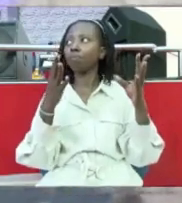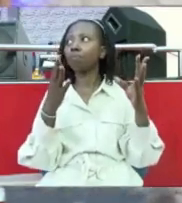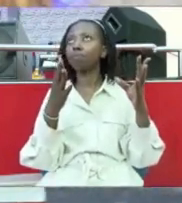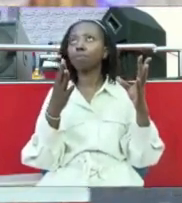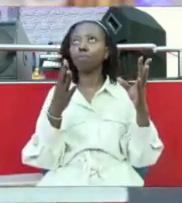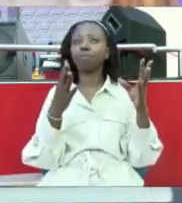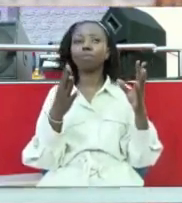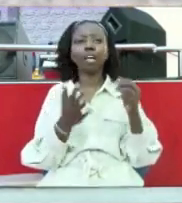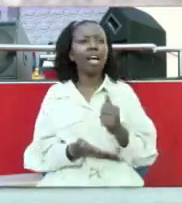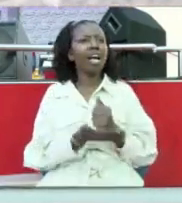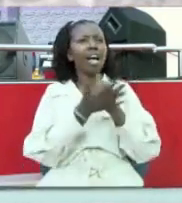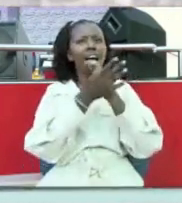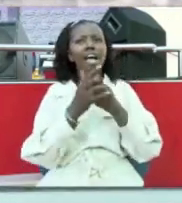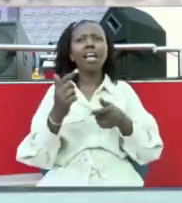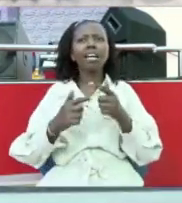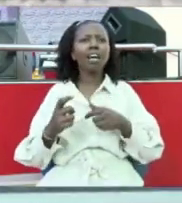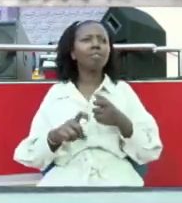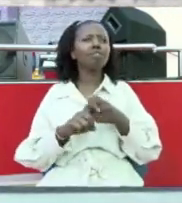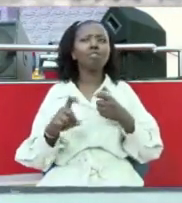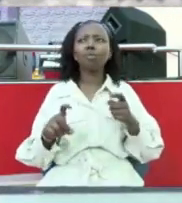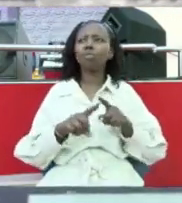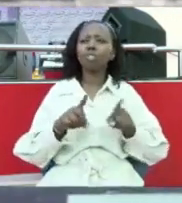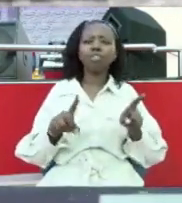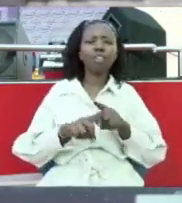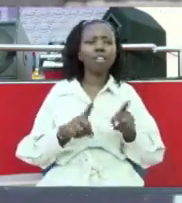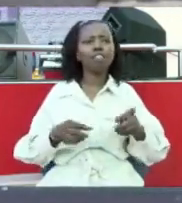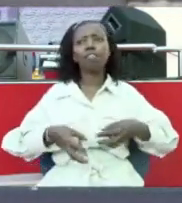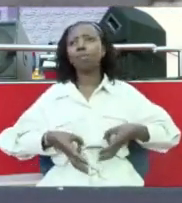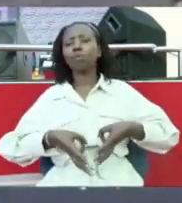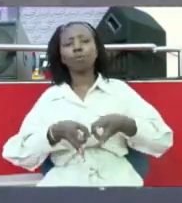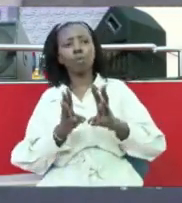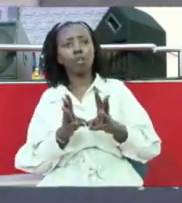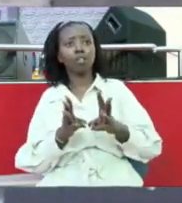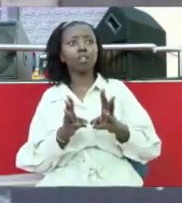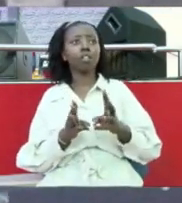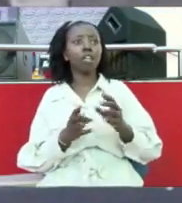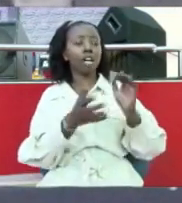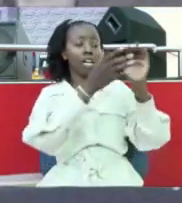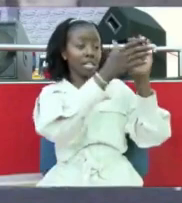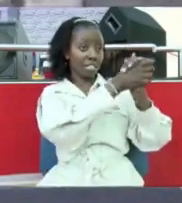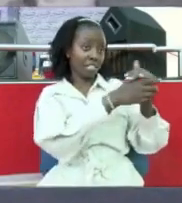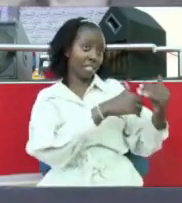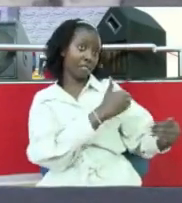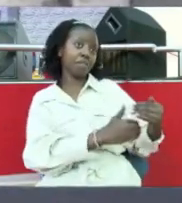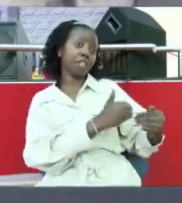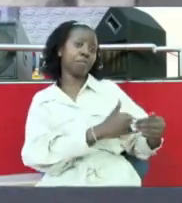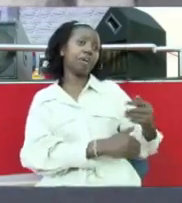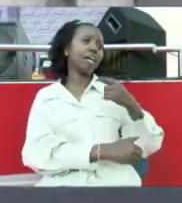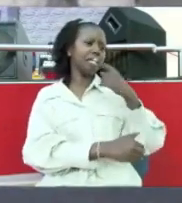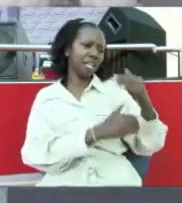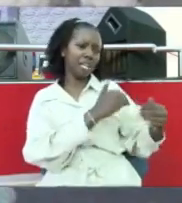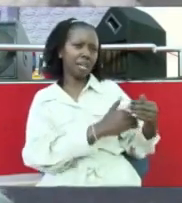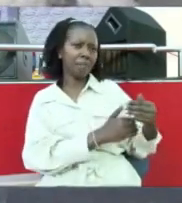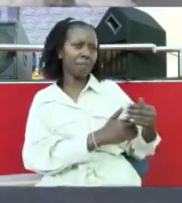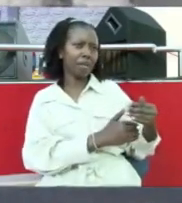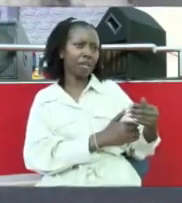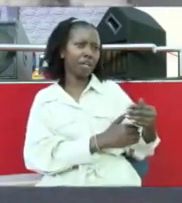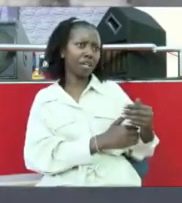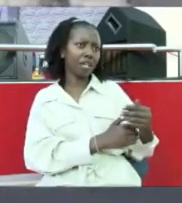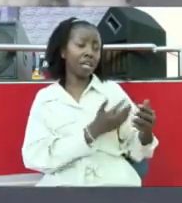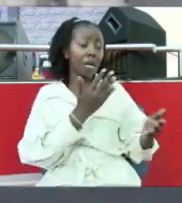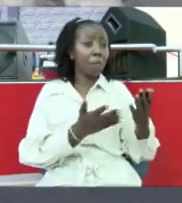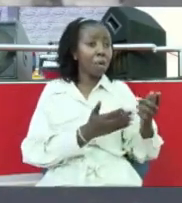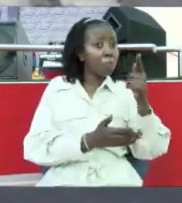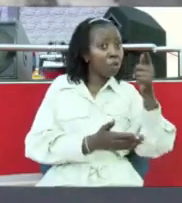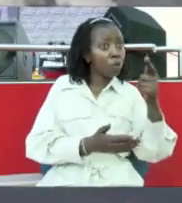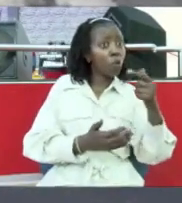And the help can come from various forms. Na inaweza kuja katika njia tofauti. Greet your neighbor. Salimia jirani yako. Mbie jirani. Could you be the one carrying